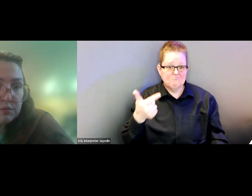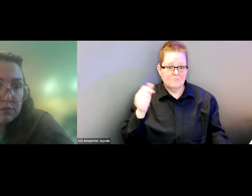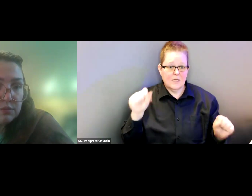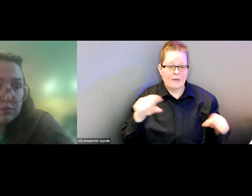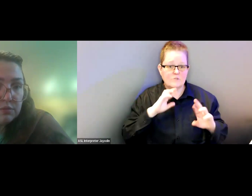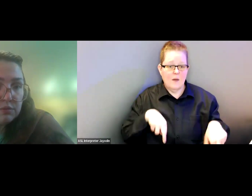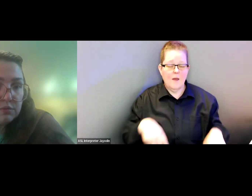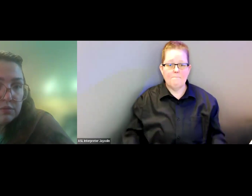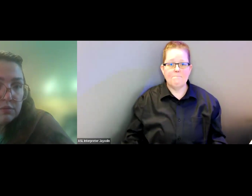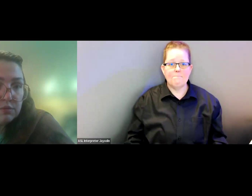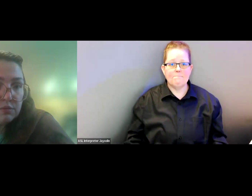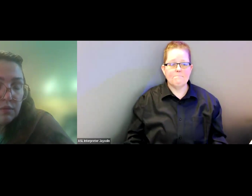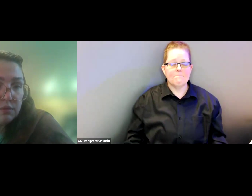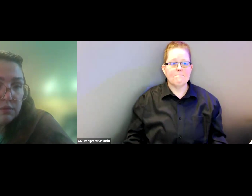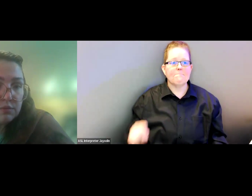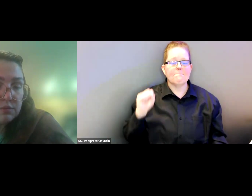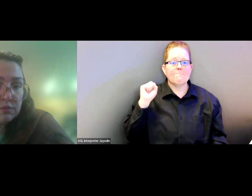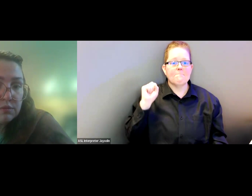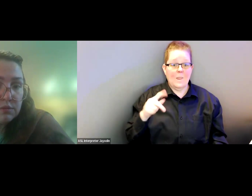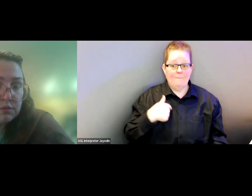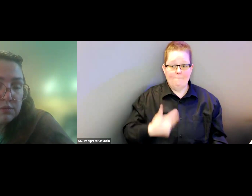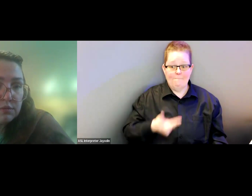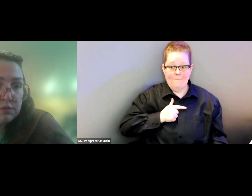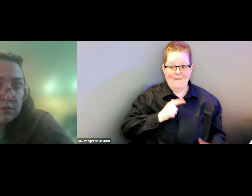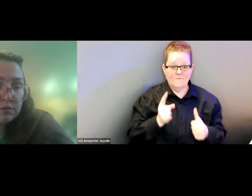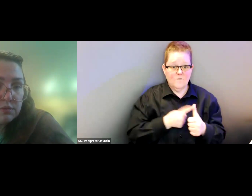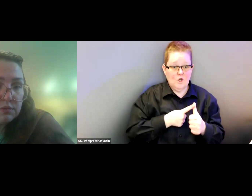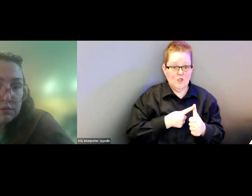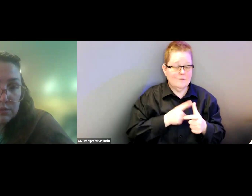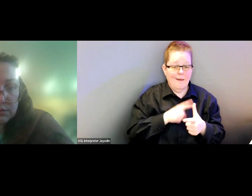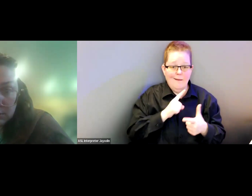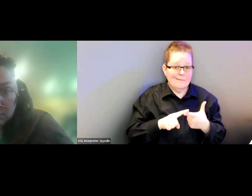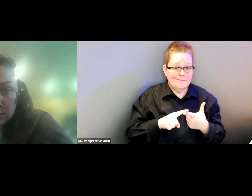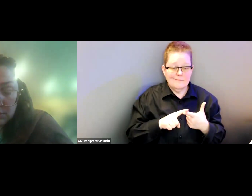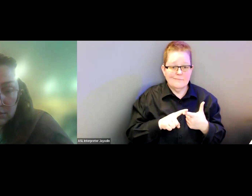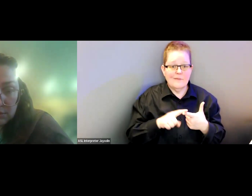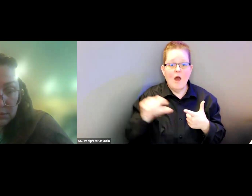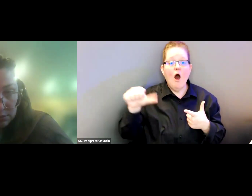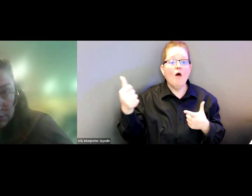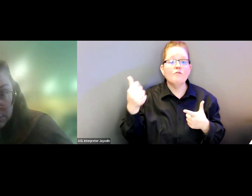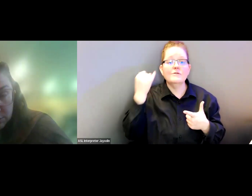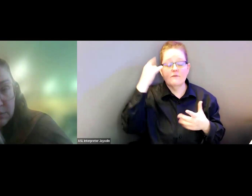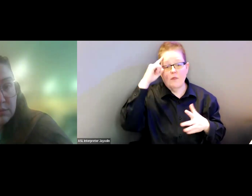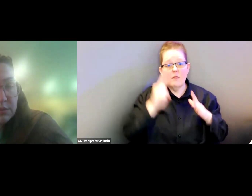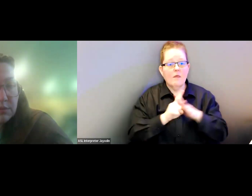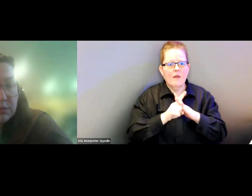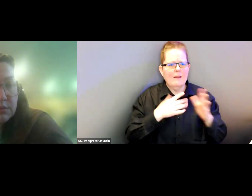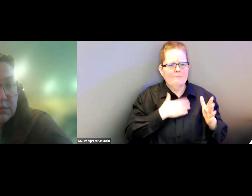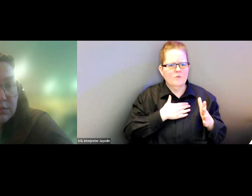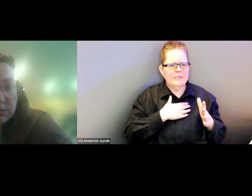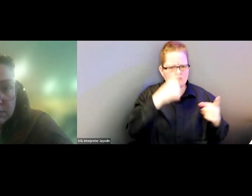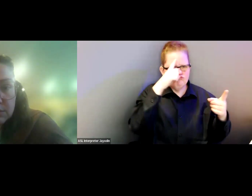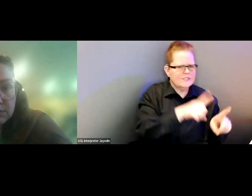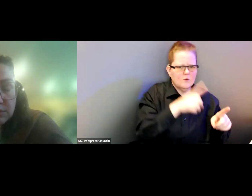Okay. Okay, so I can go first. And then others, please feel encouraged to weigh in, agree, disagree, or have